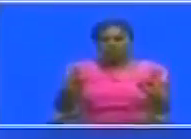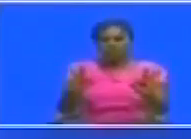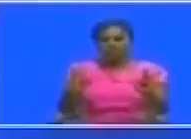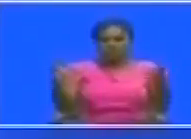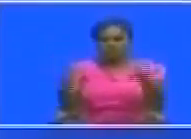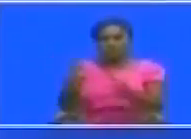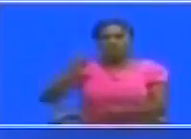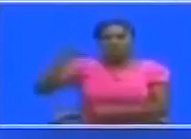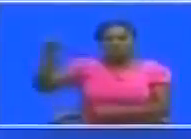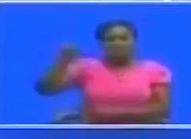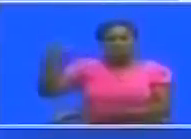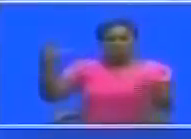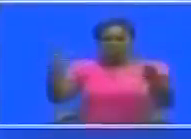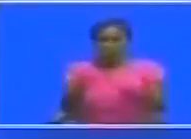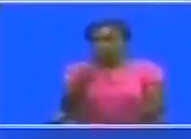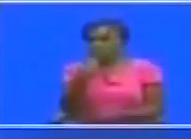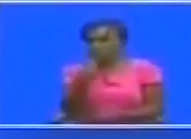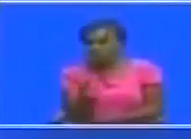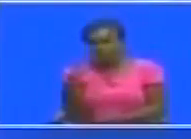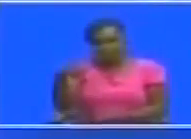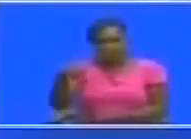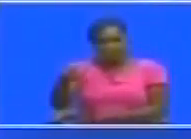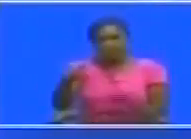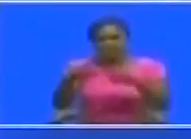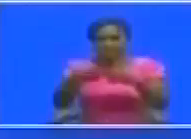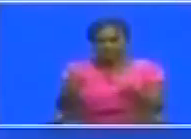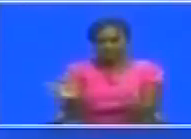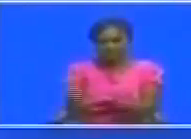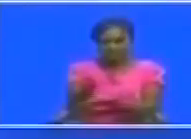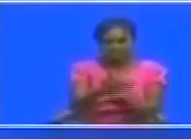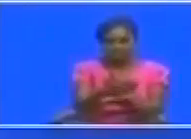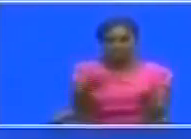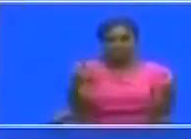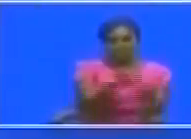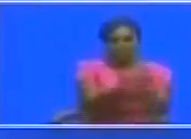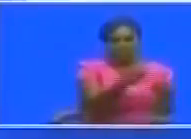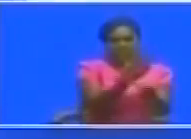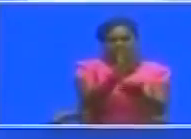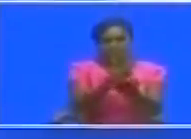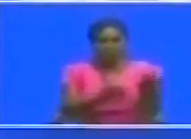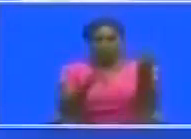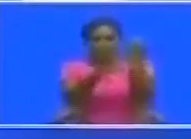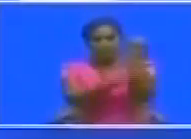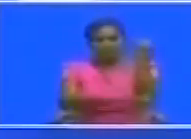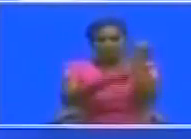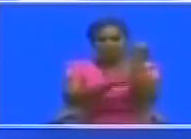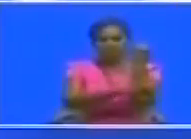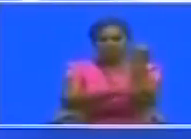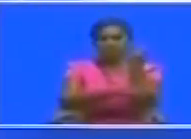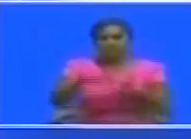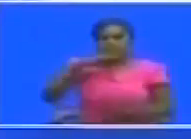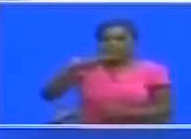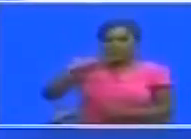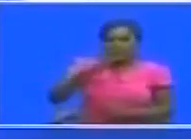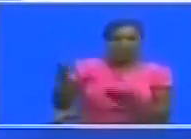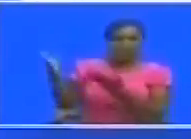a political pressure group, says that he has already started mobilizing in different parts of the country. The statements of General